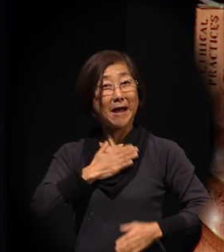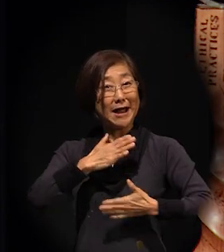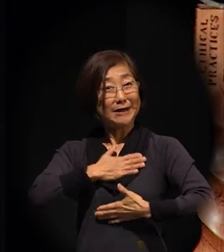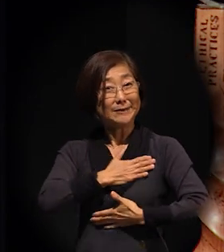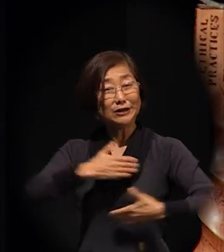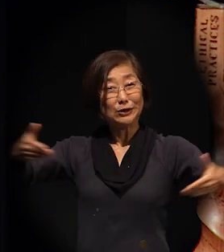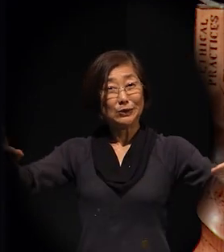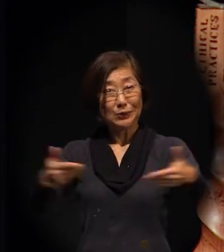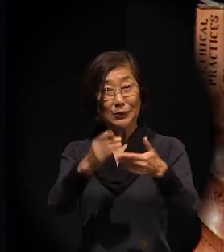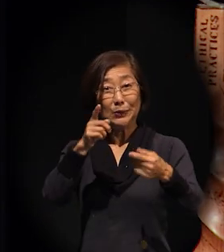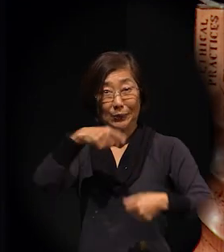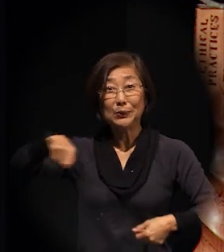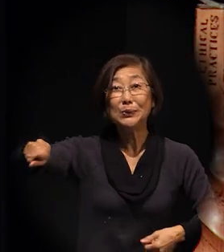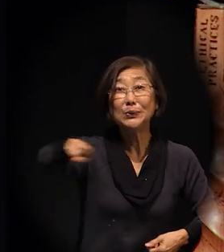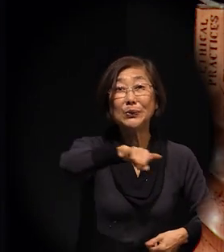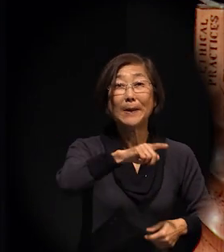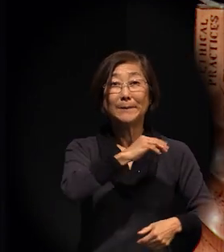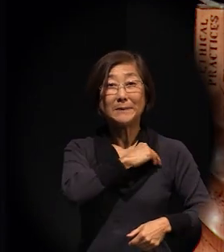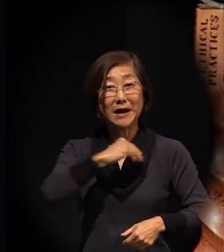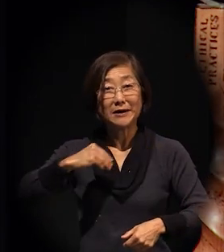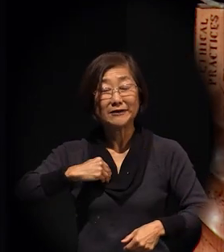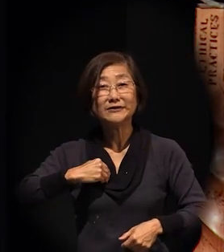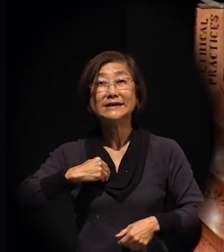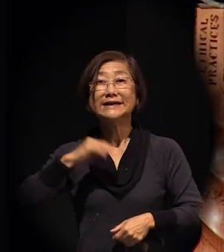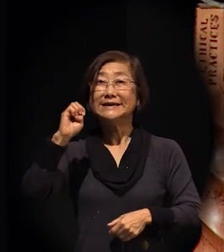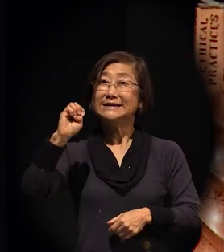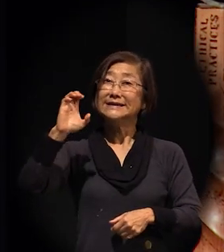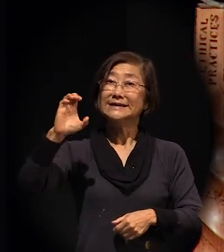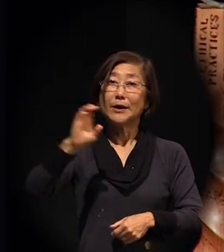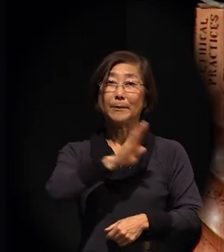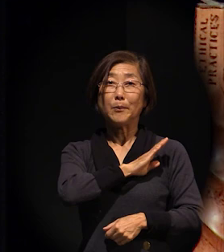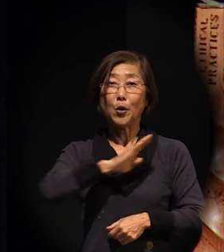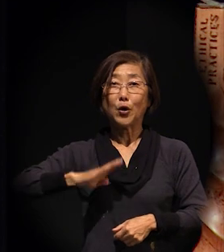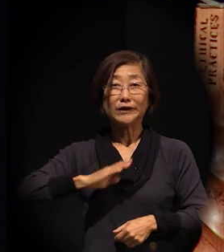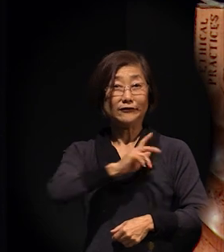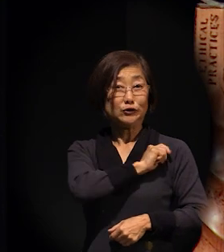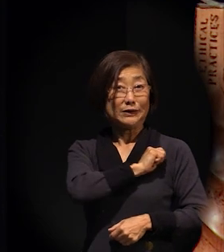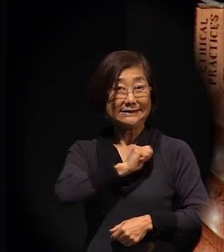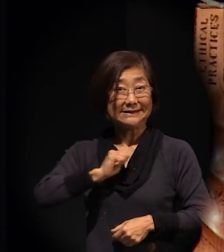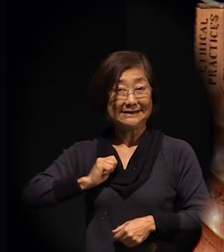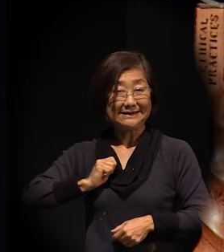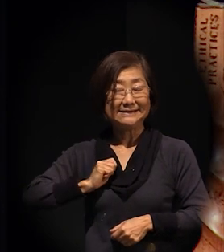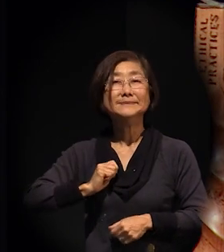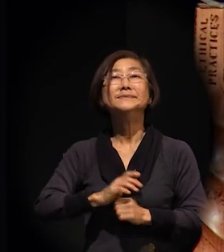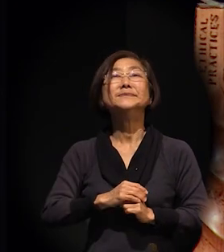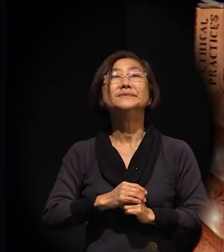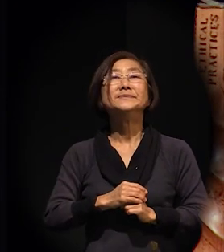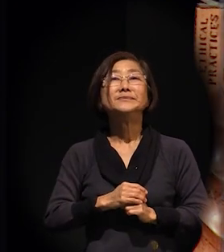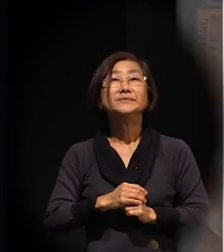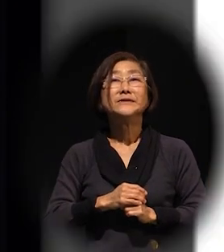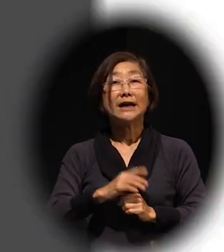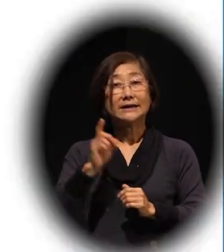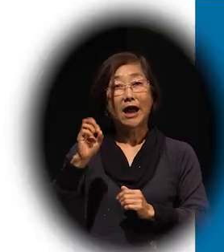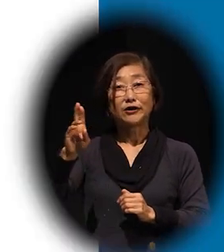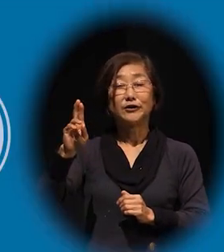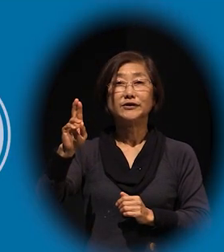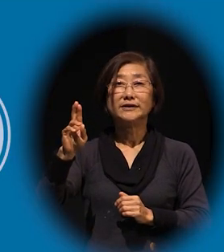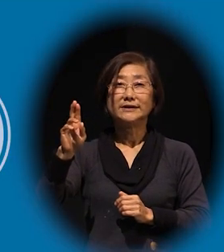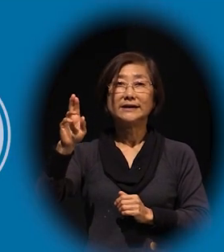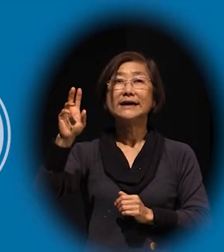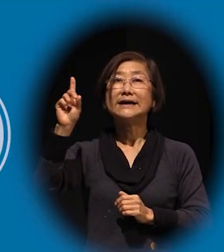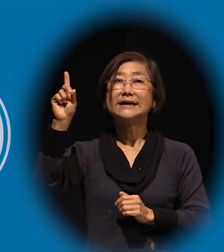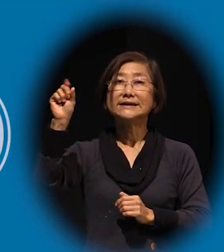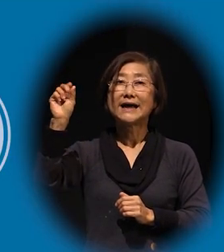my pleasure to introduce to you members of the ECC Board of Trustees.